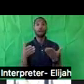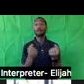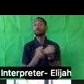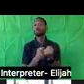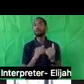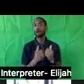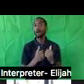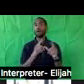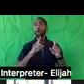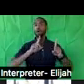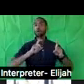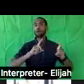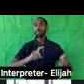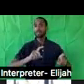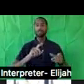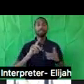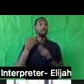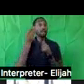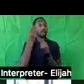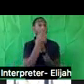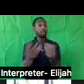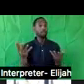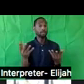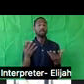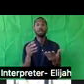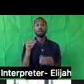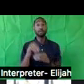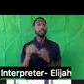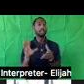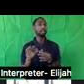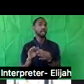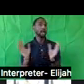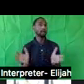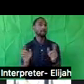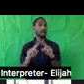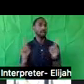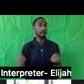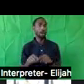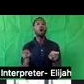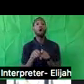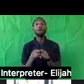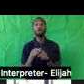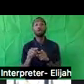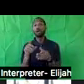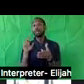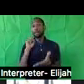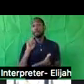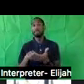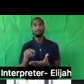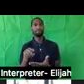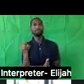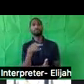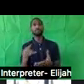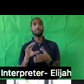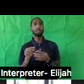of questions and information via the chat, as well as noticing and uplifting messages from the community. And